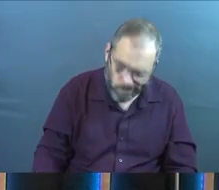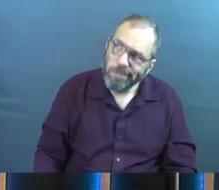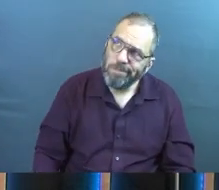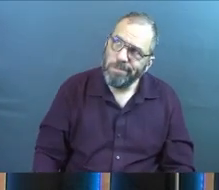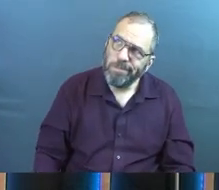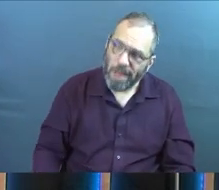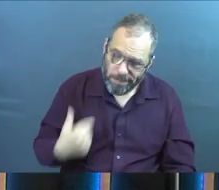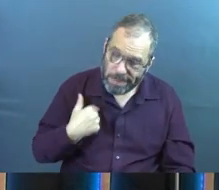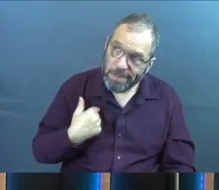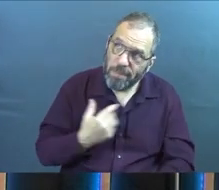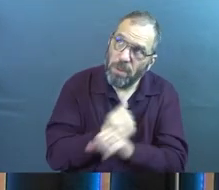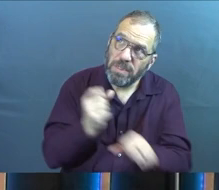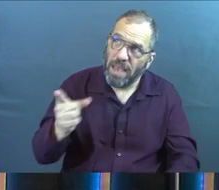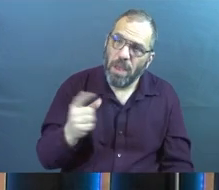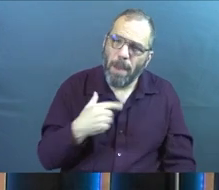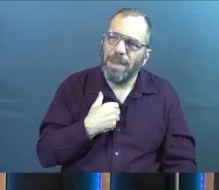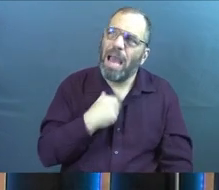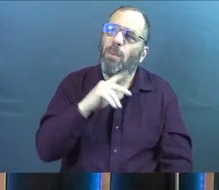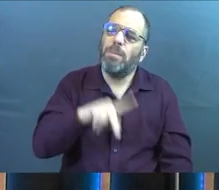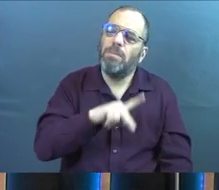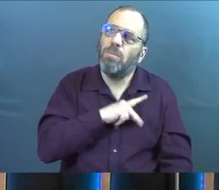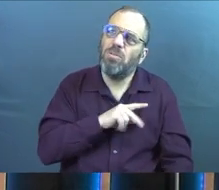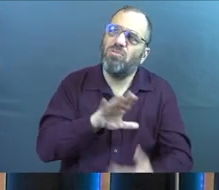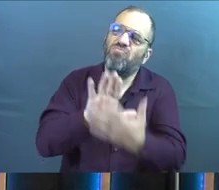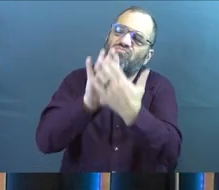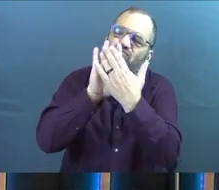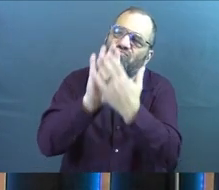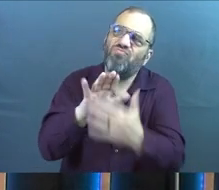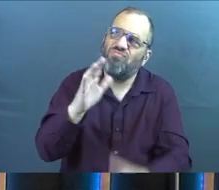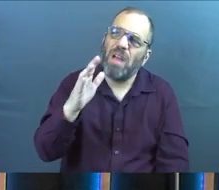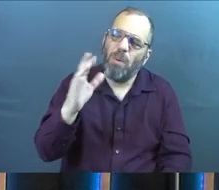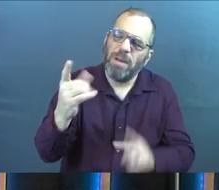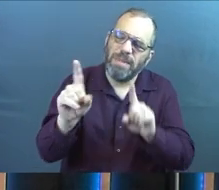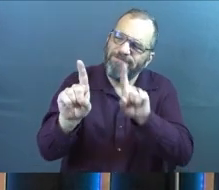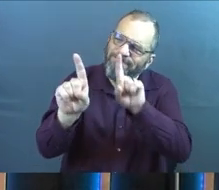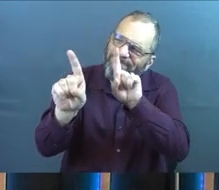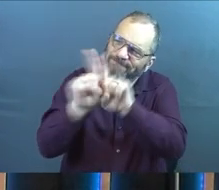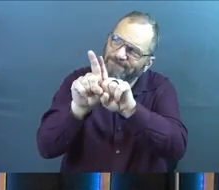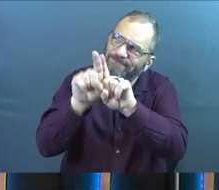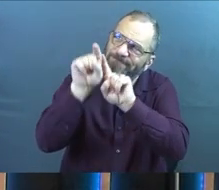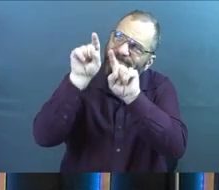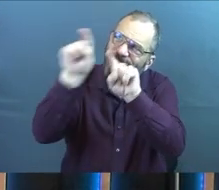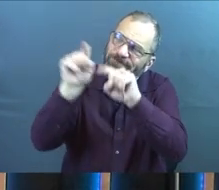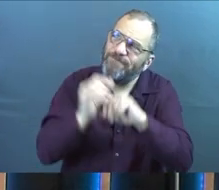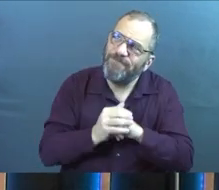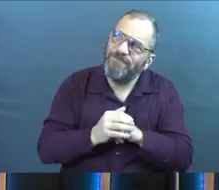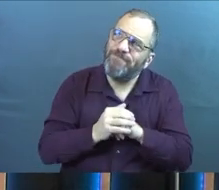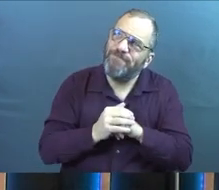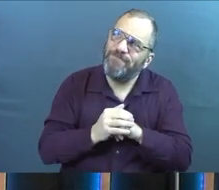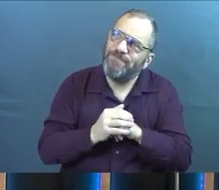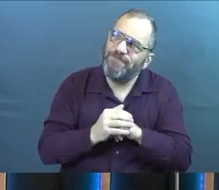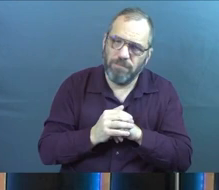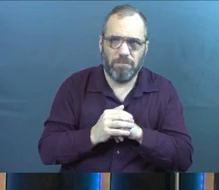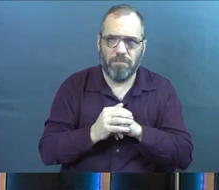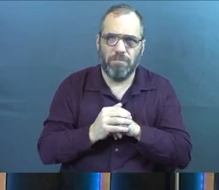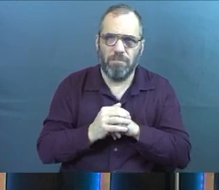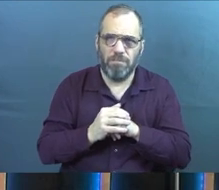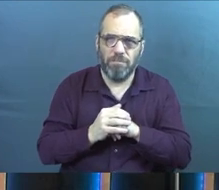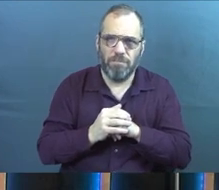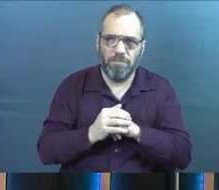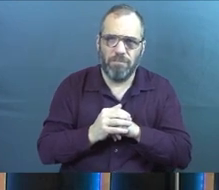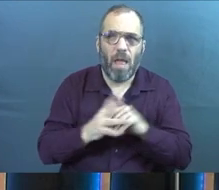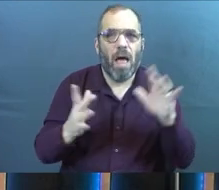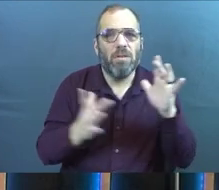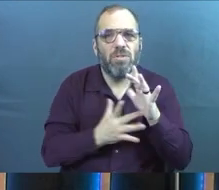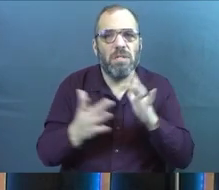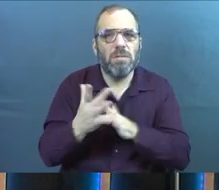And I want to save you, but I want to be personal with you. I want to be near to you. Jesus came to be